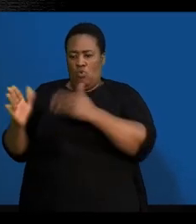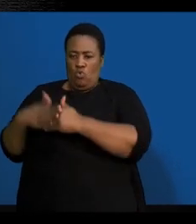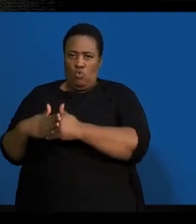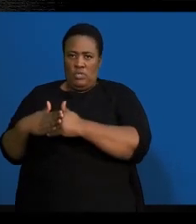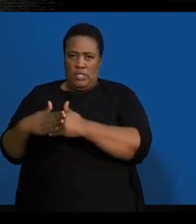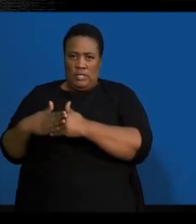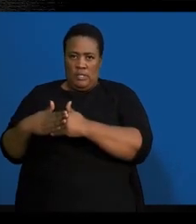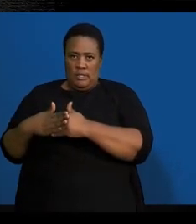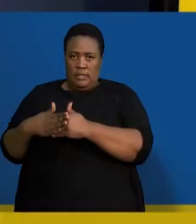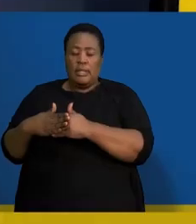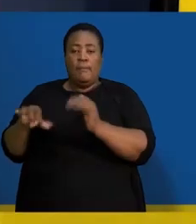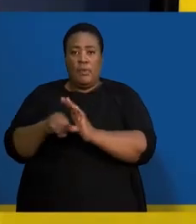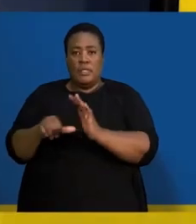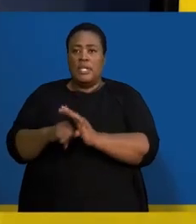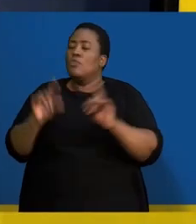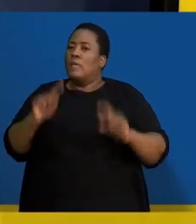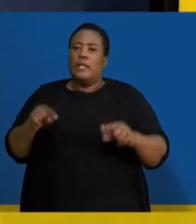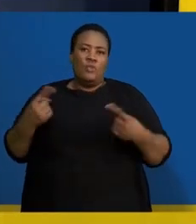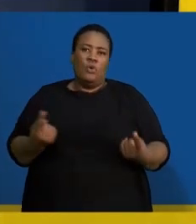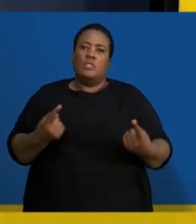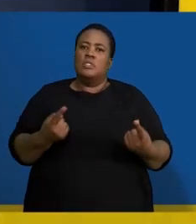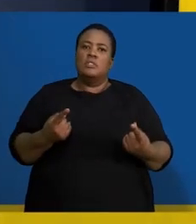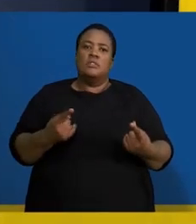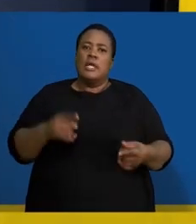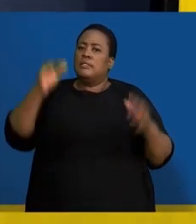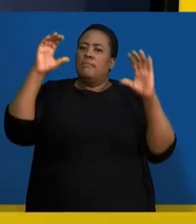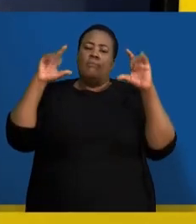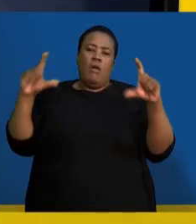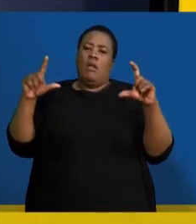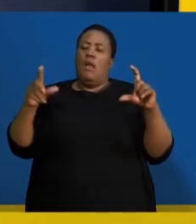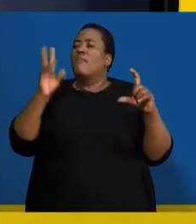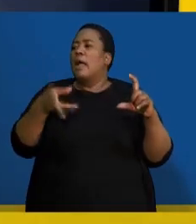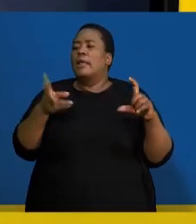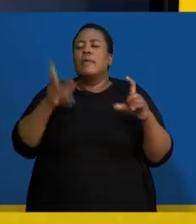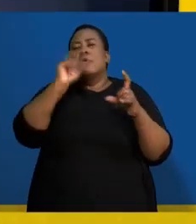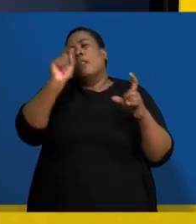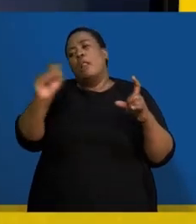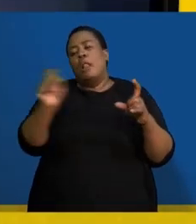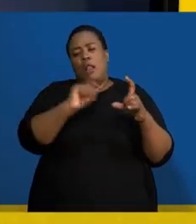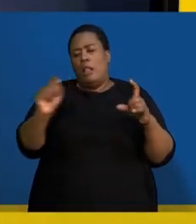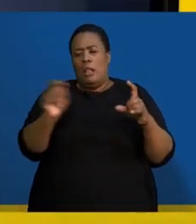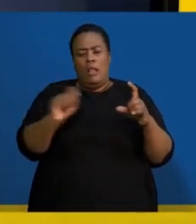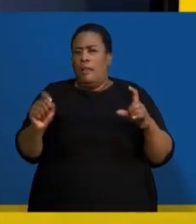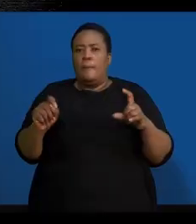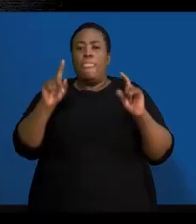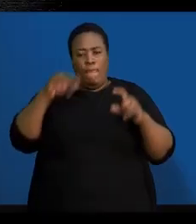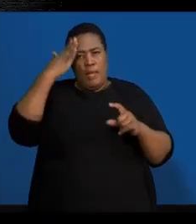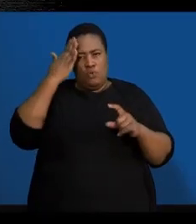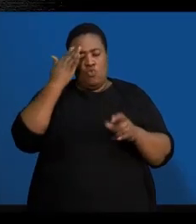in your essay. You cannot just write a paragraph. Again, you have to know how to write an